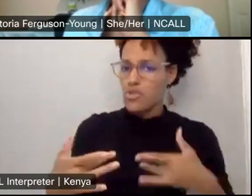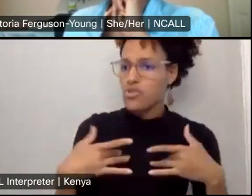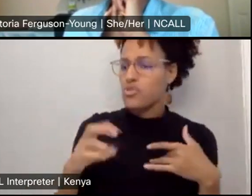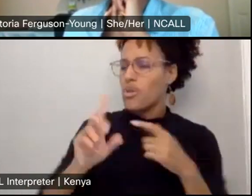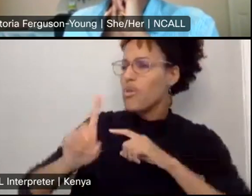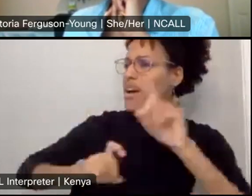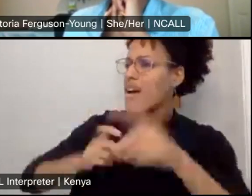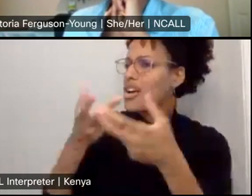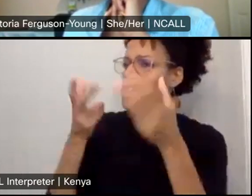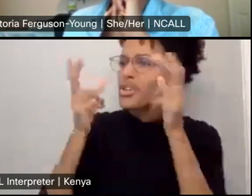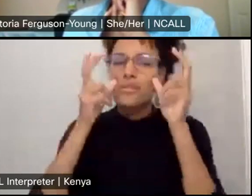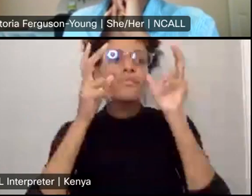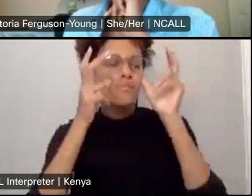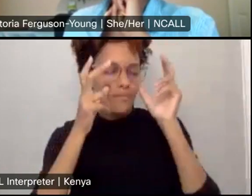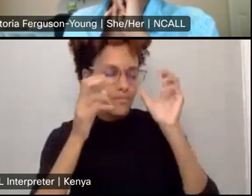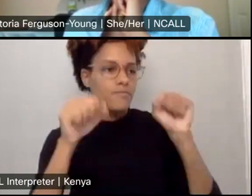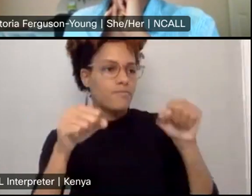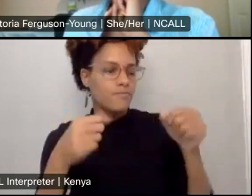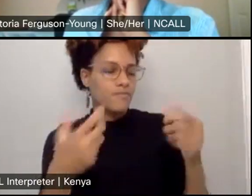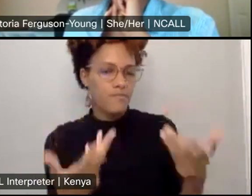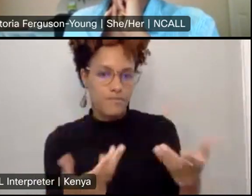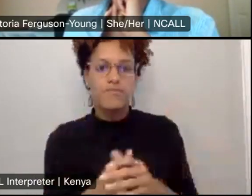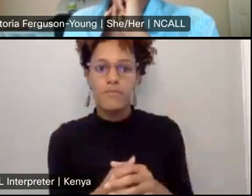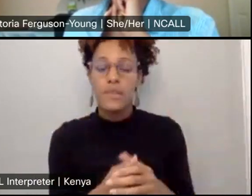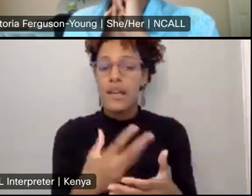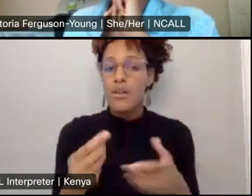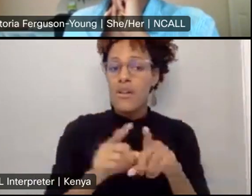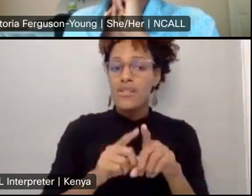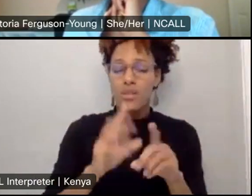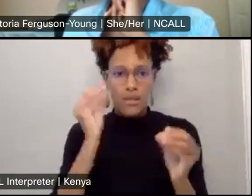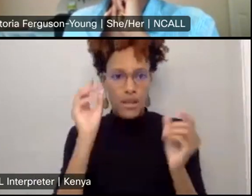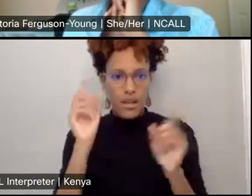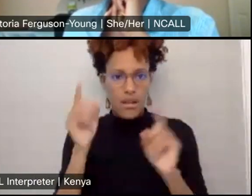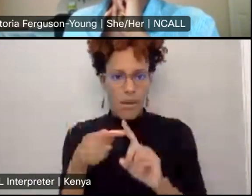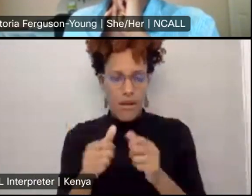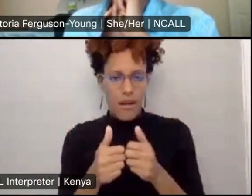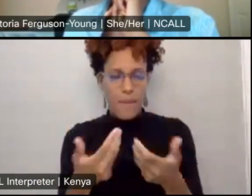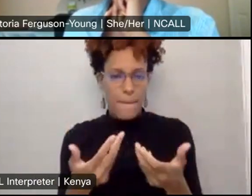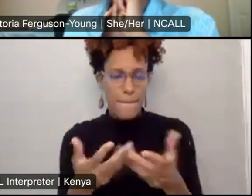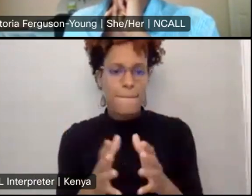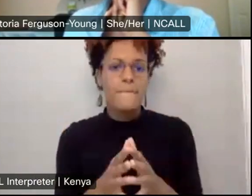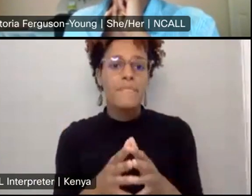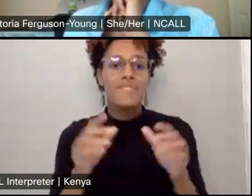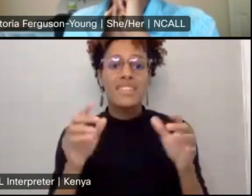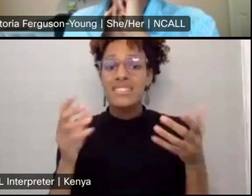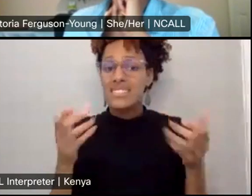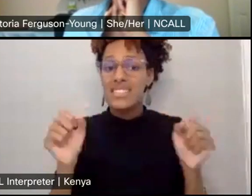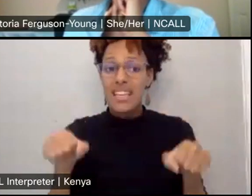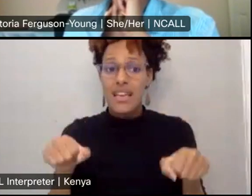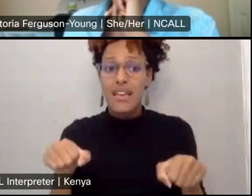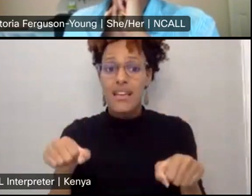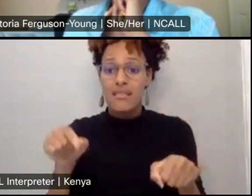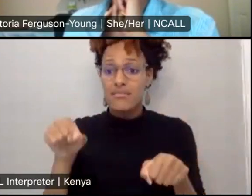questions heard, and just thinking about how um, this can be an